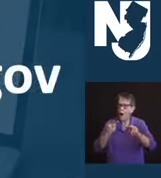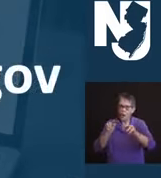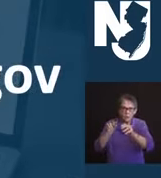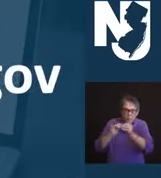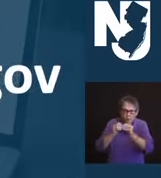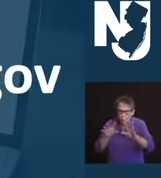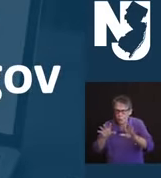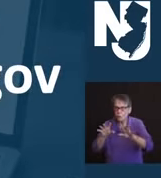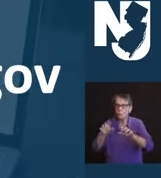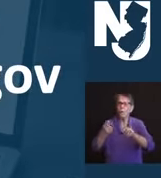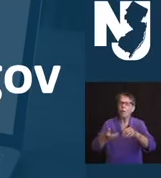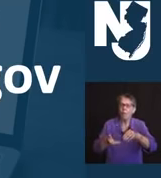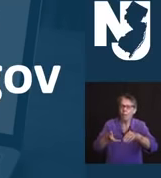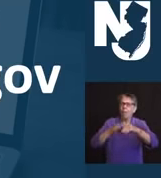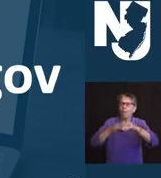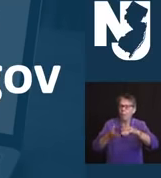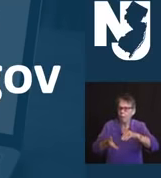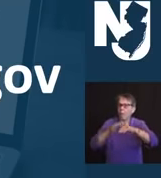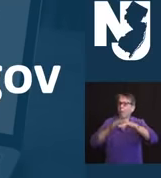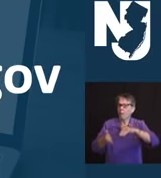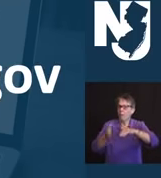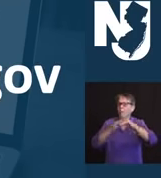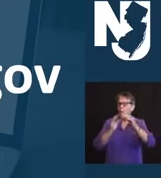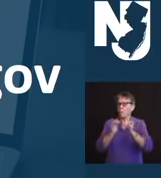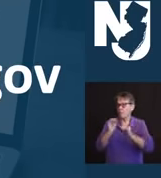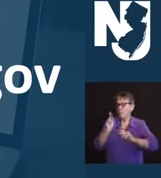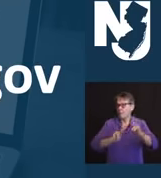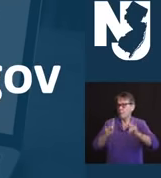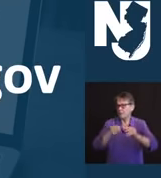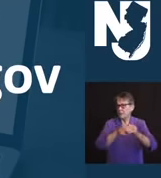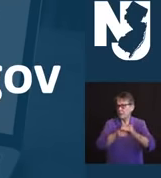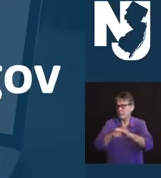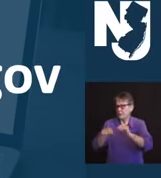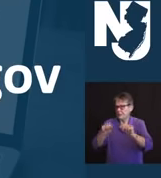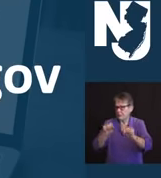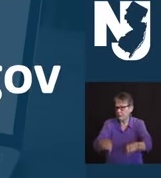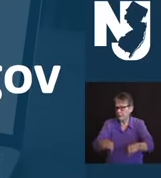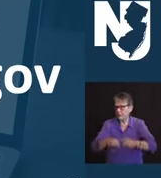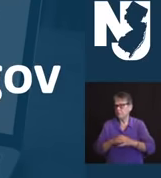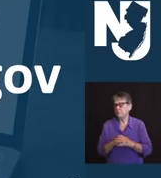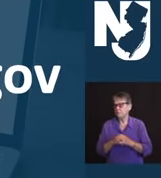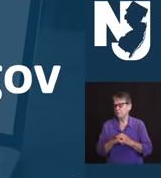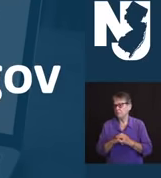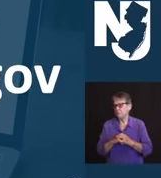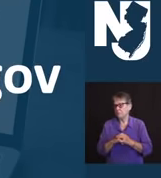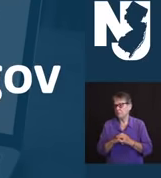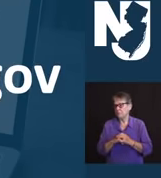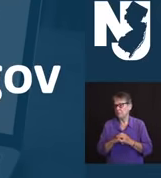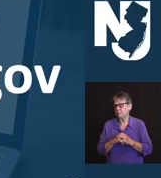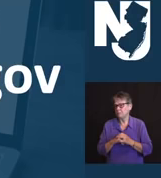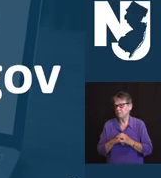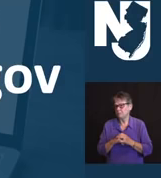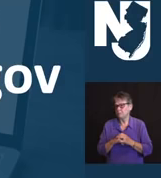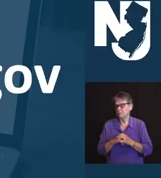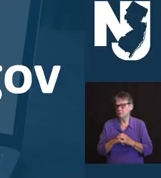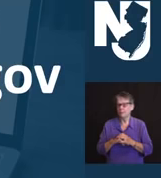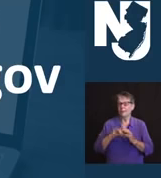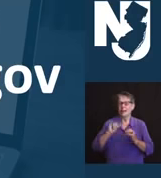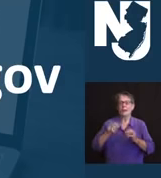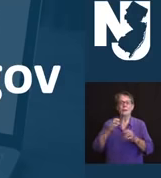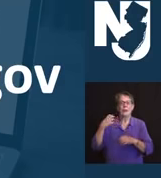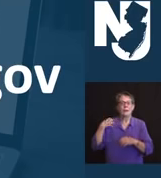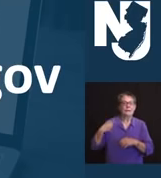safety protocols that will allow for the casinos to reopen are currently being drafted and will be released within the next several